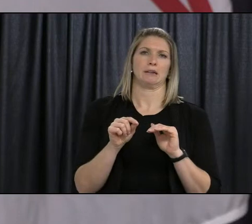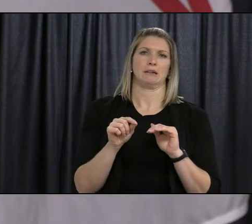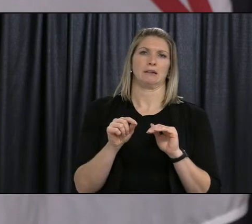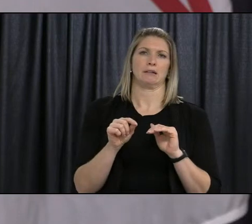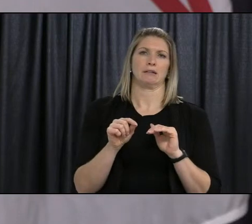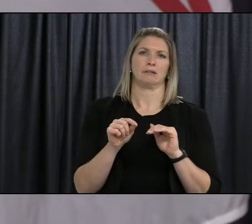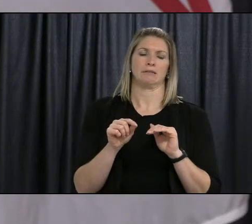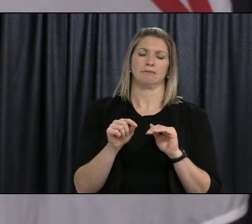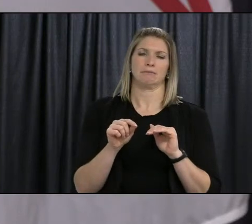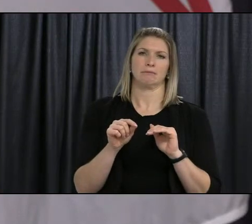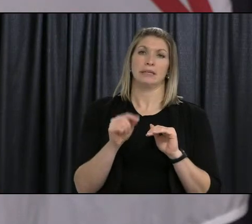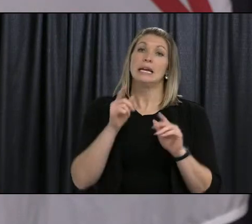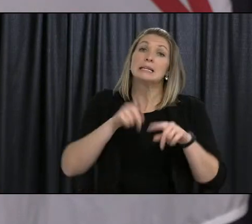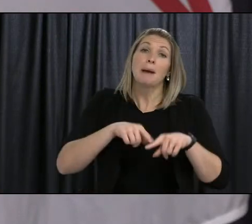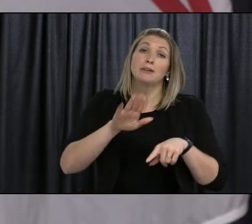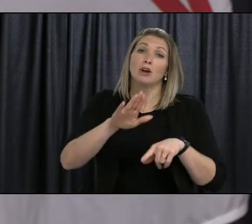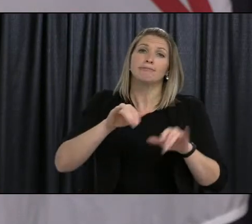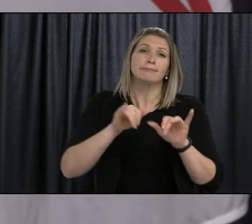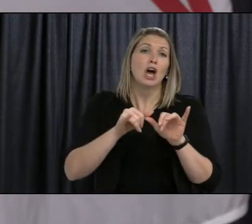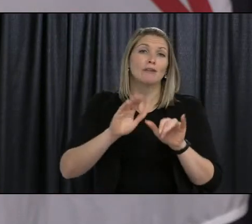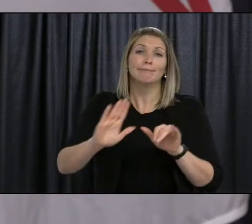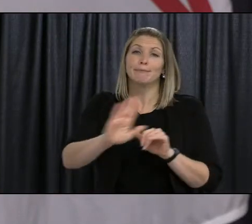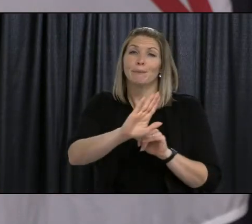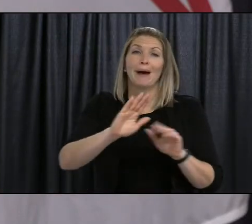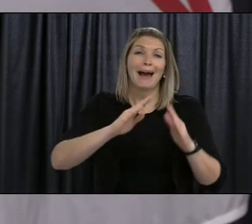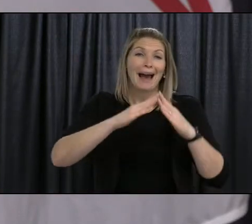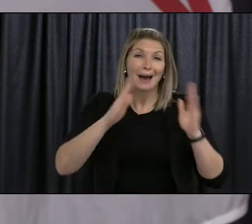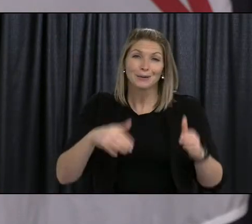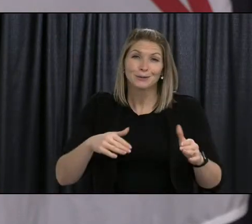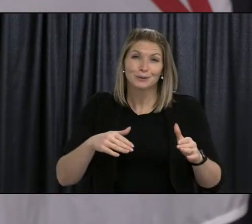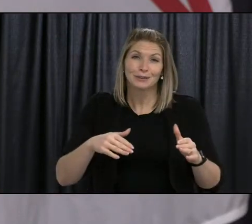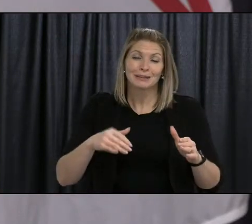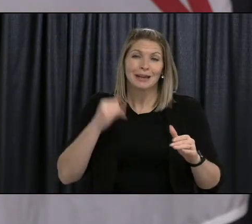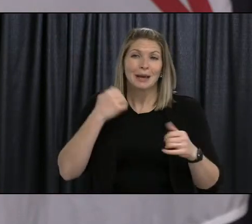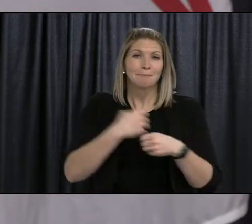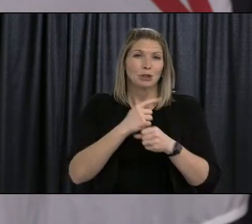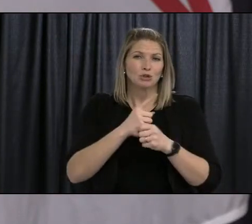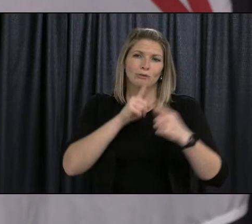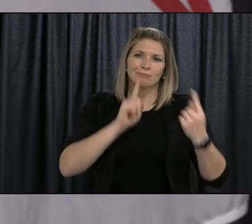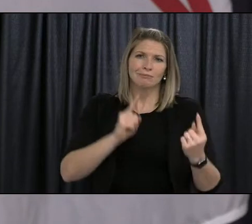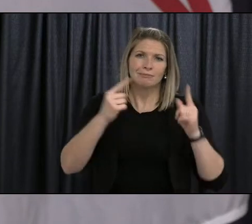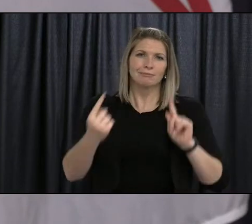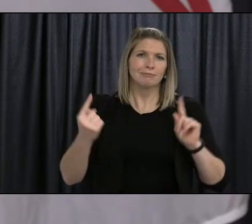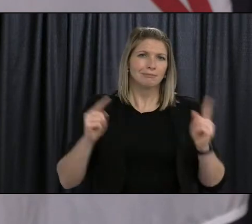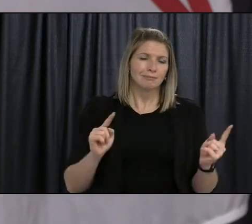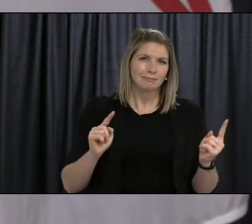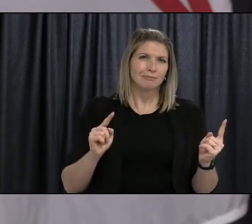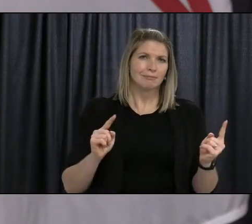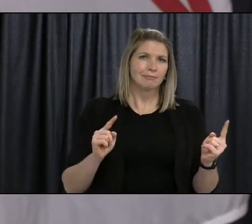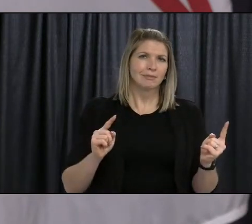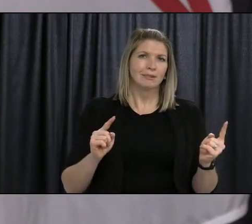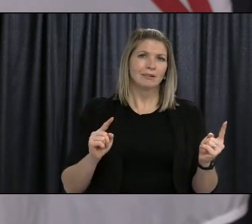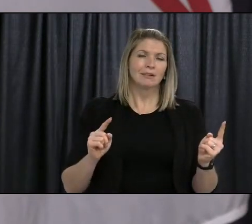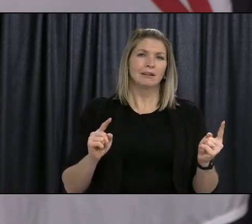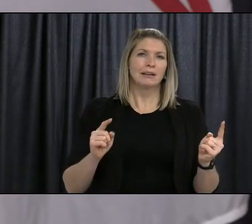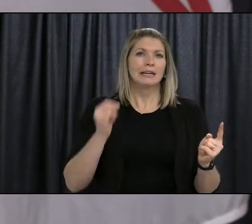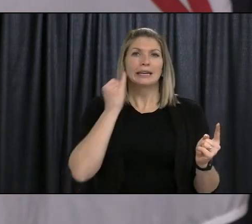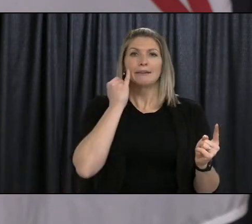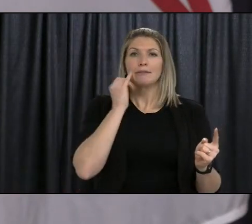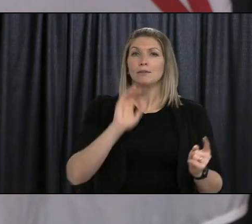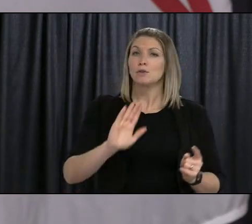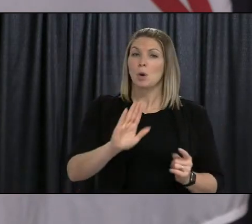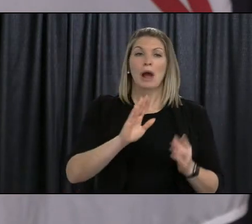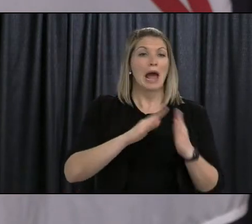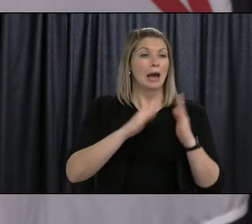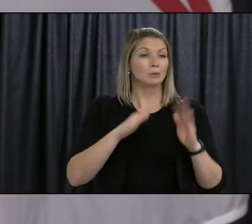would be the maximum number of people that you would be allowed at any one event. But obviously, if your house can't